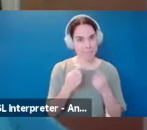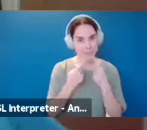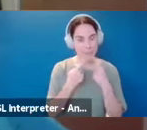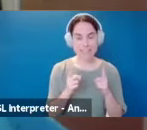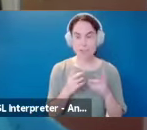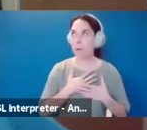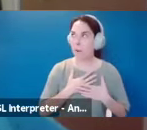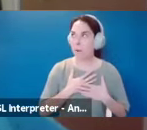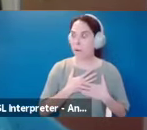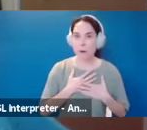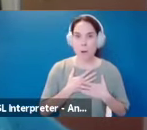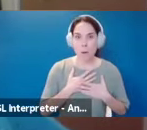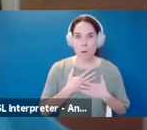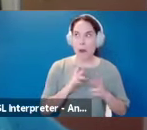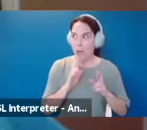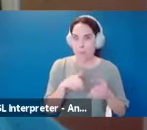I hope it goes okay.